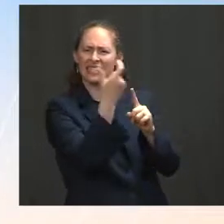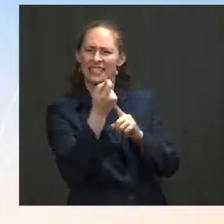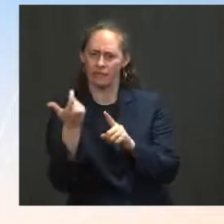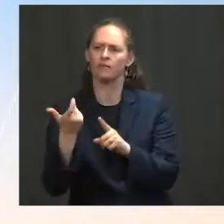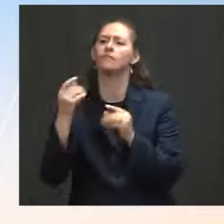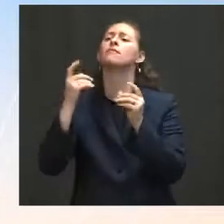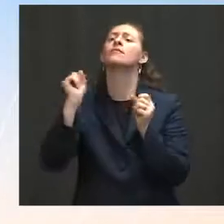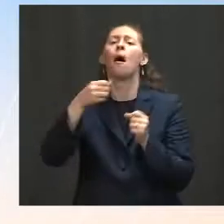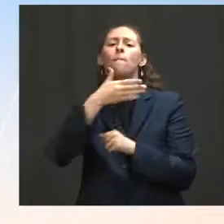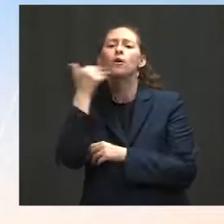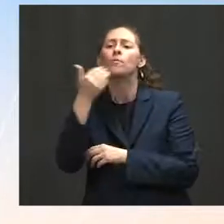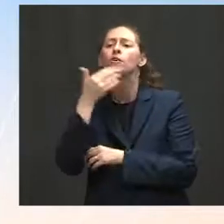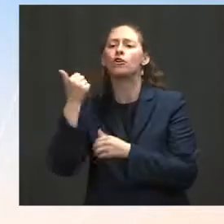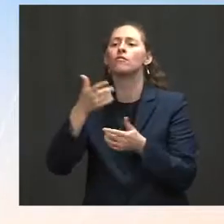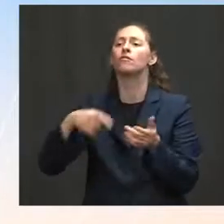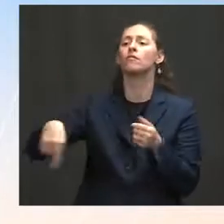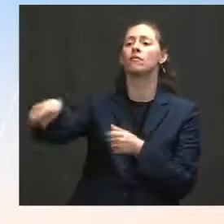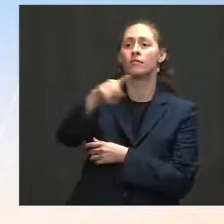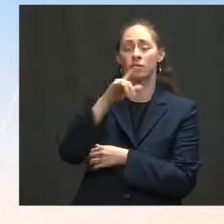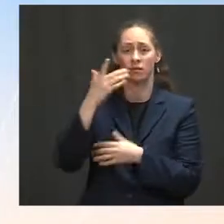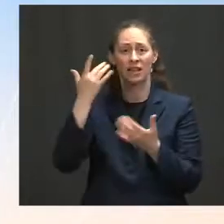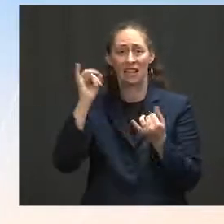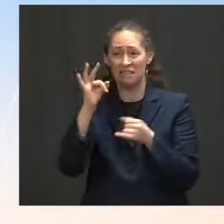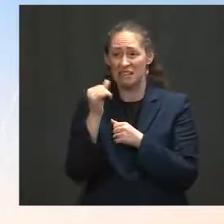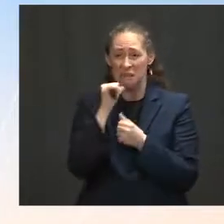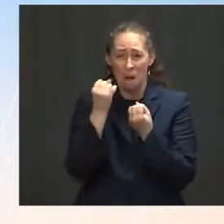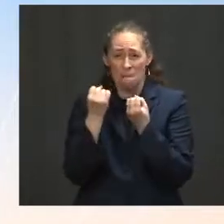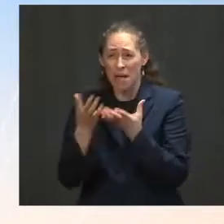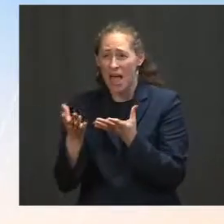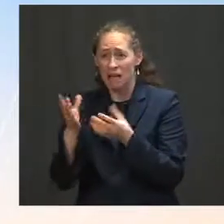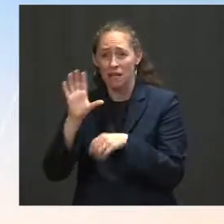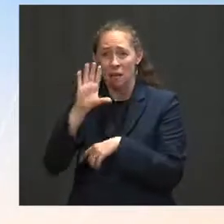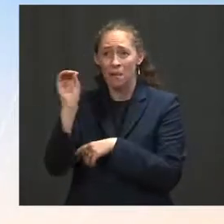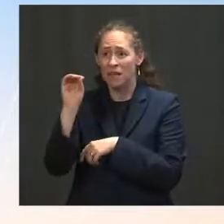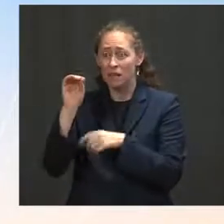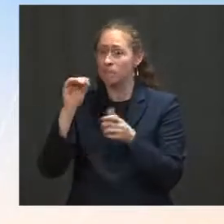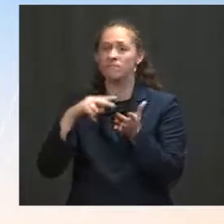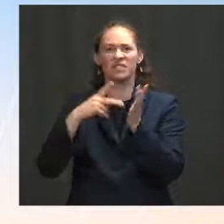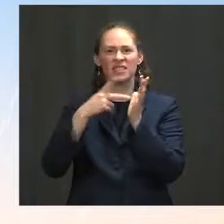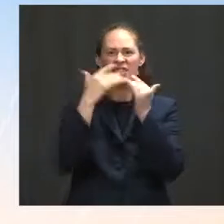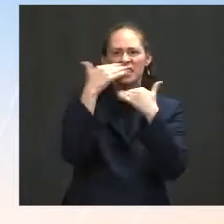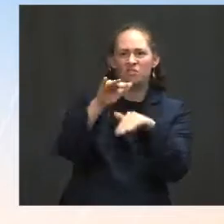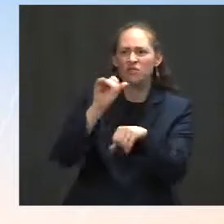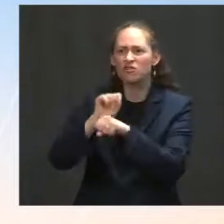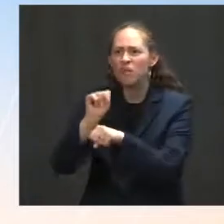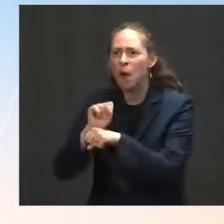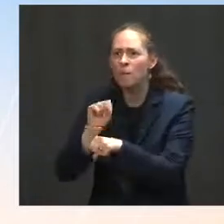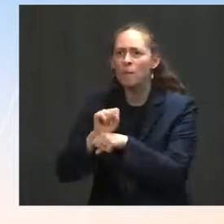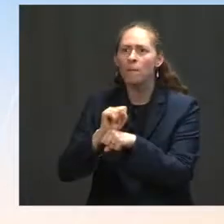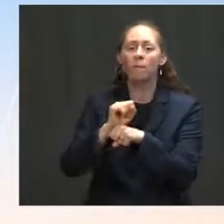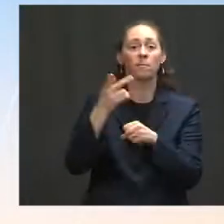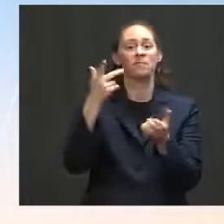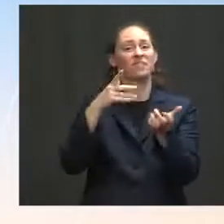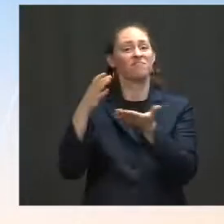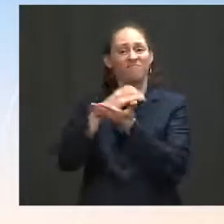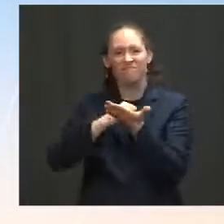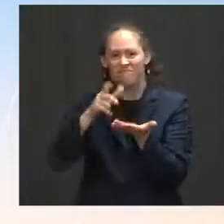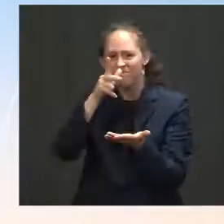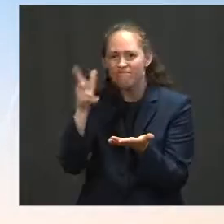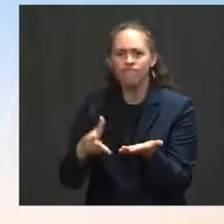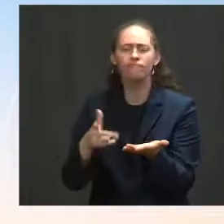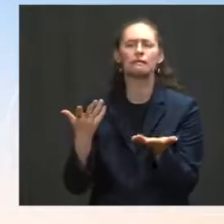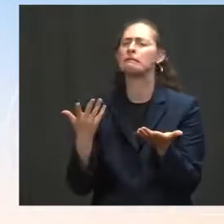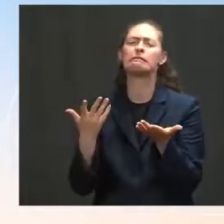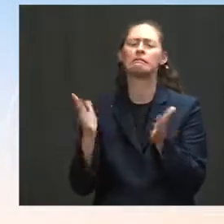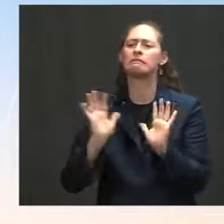to bargain for a higher wage and to demand dignity and respect. In total, higher prices and lower wages caused by lack of competition are